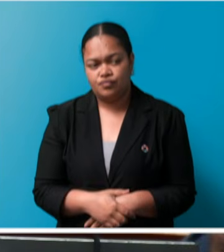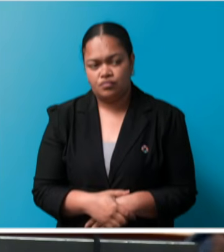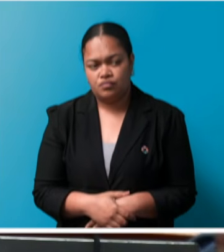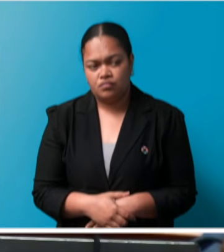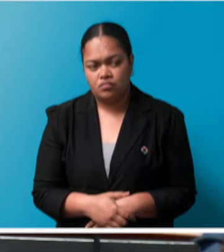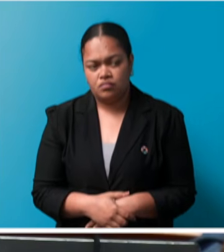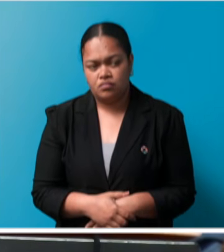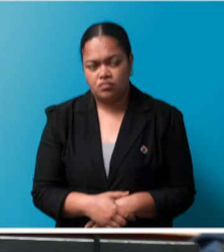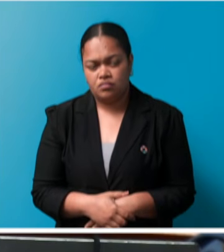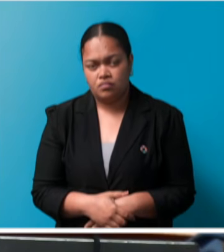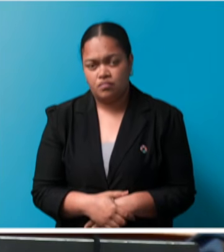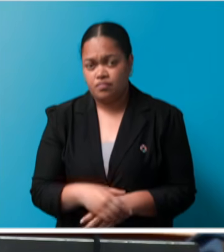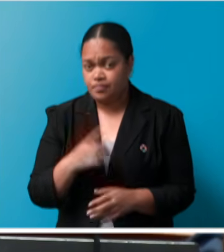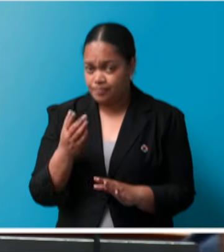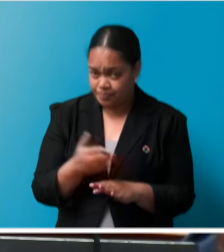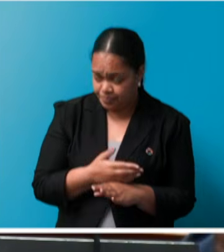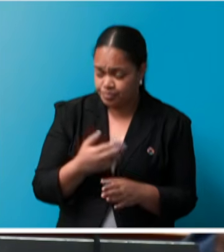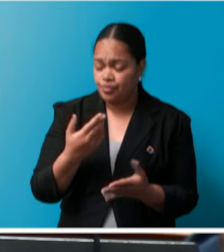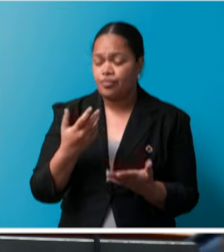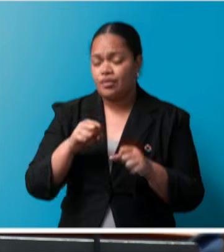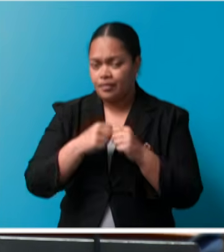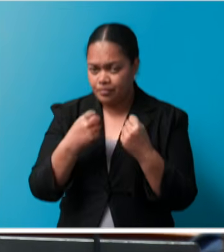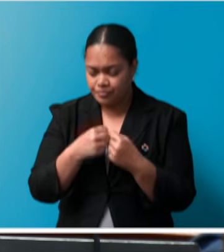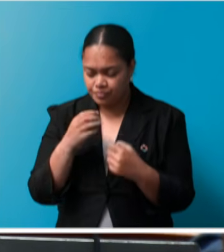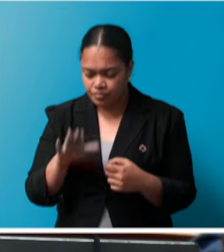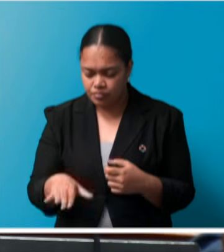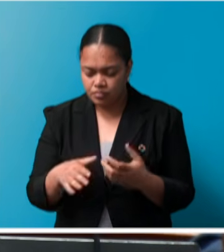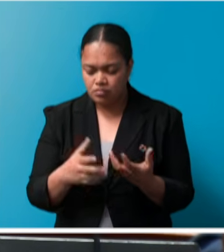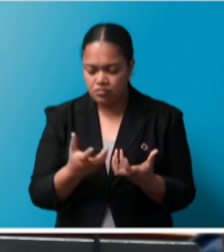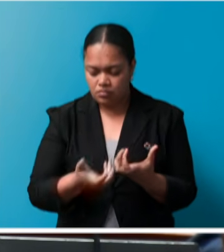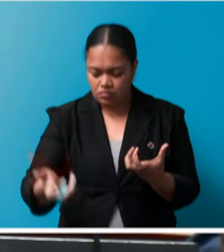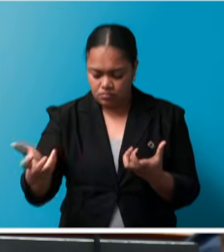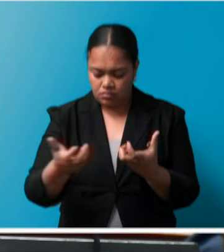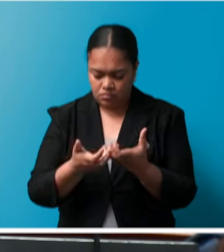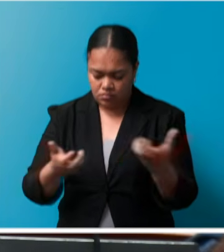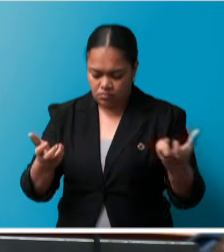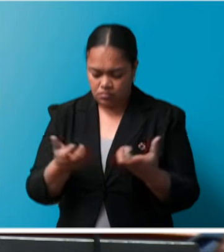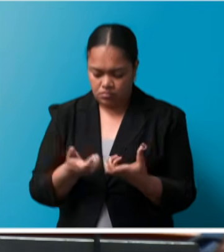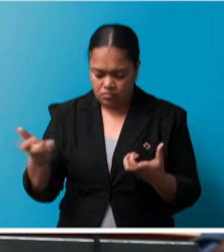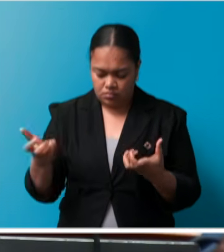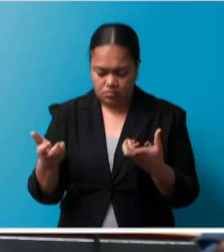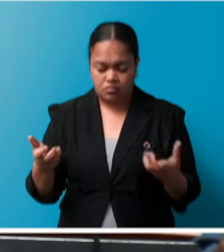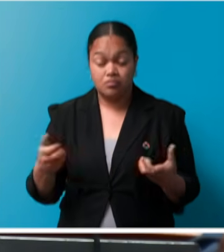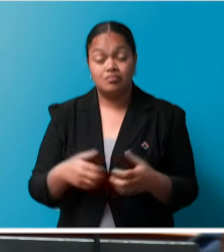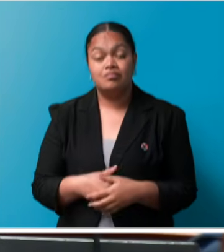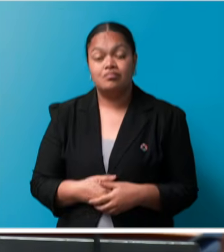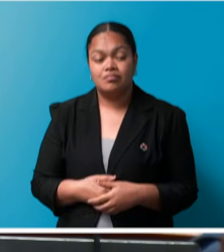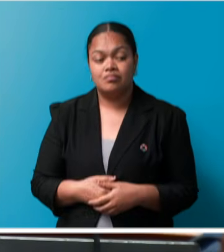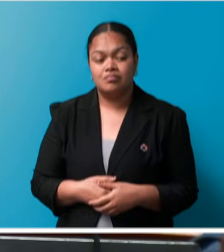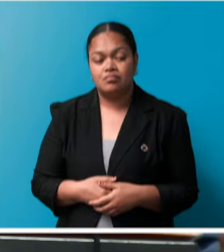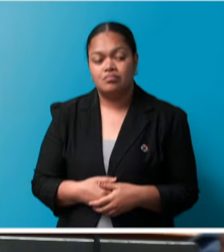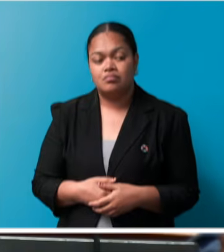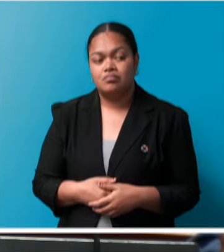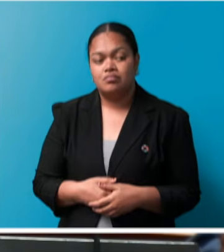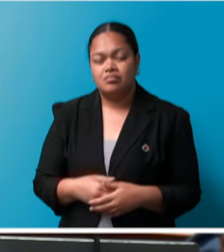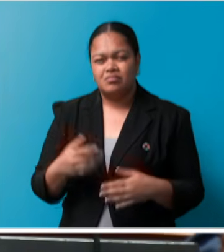Equally important, we have broken down the institutional silos for too long that public enterprise operated